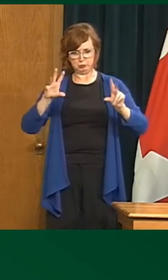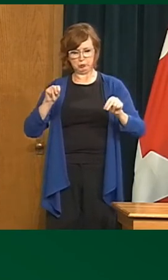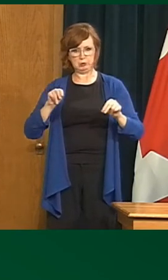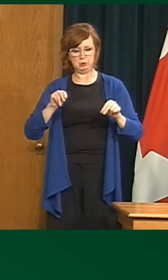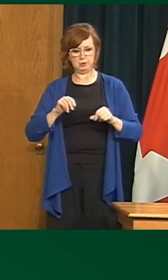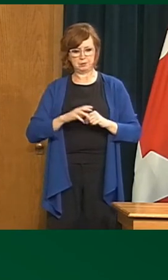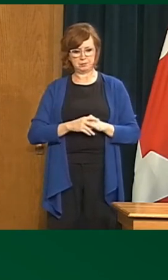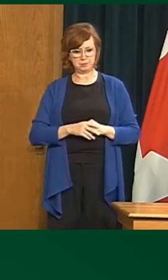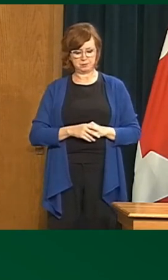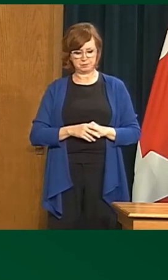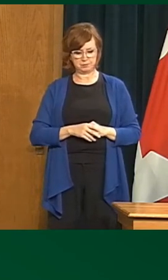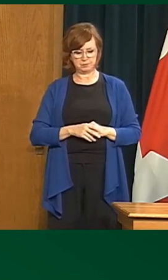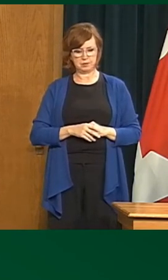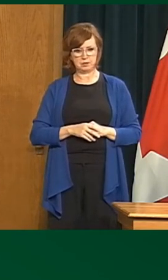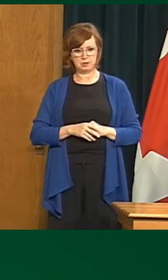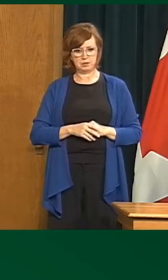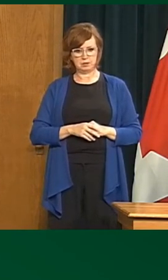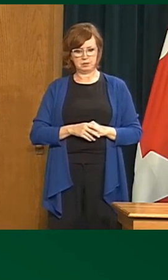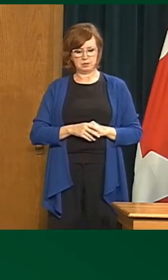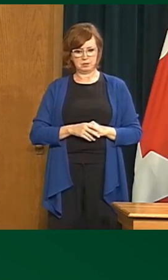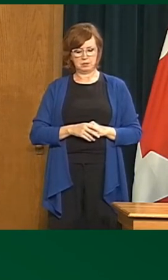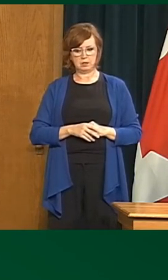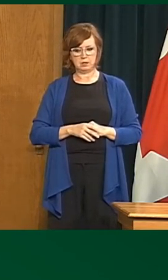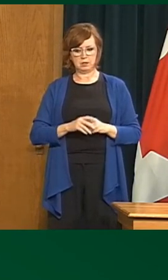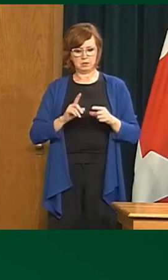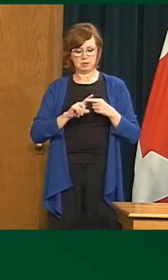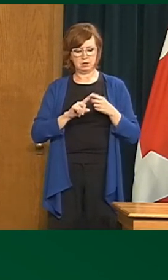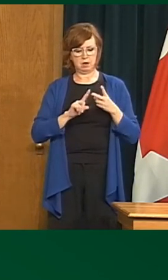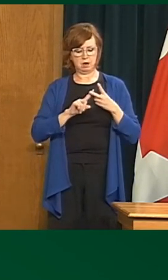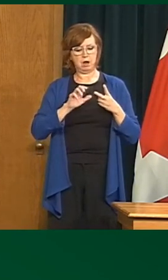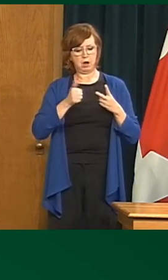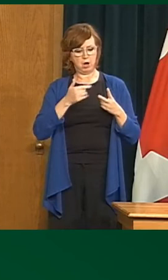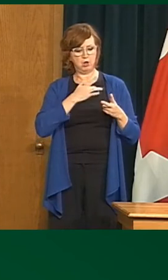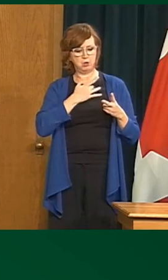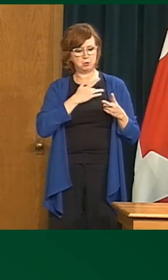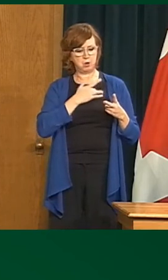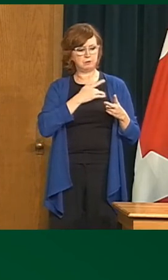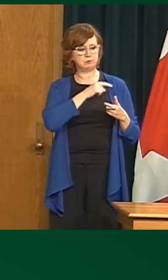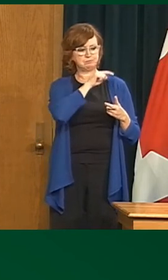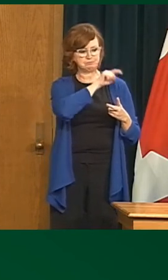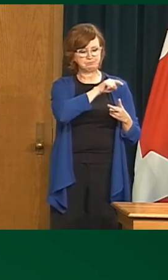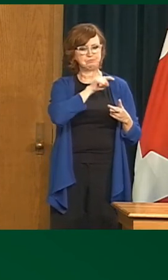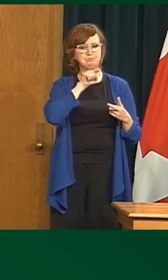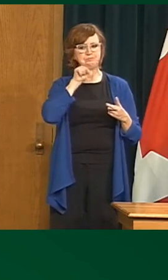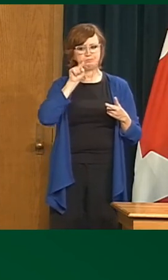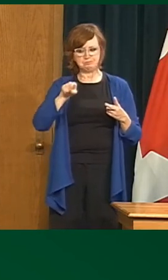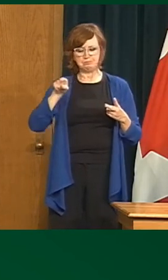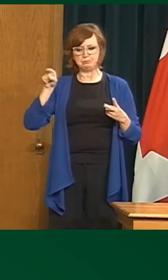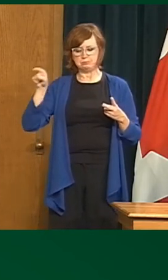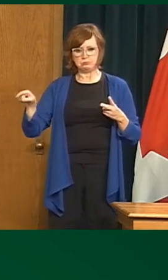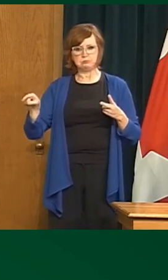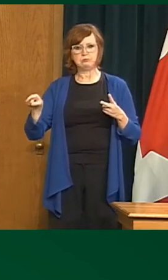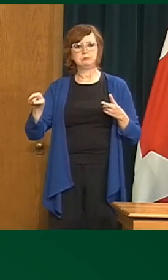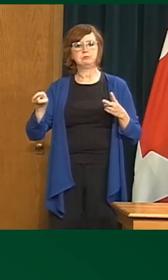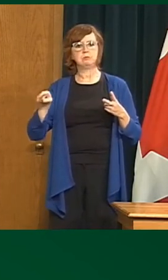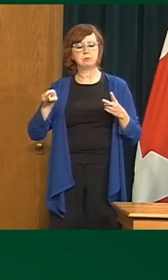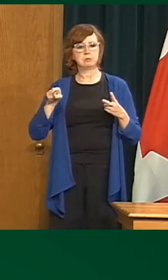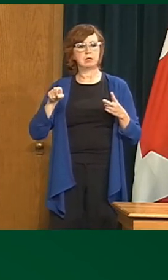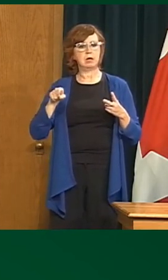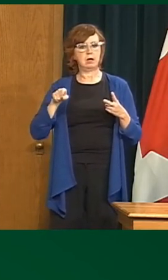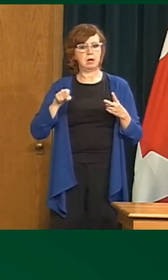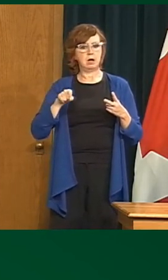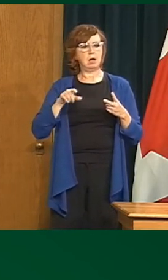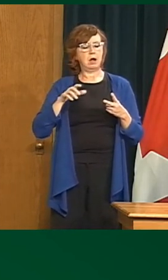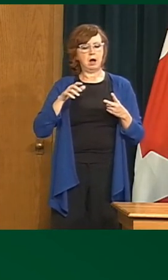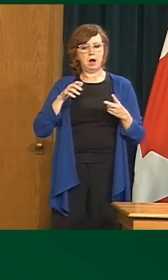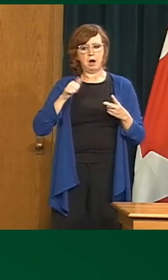limited services that are occurring there. A few others are looking at it. Some are coming in and out for specific bills that they might